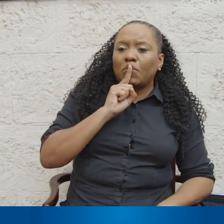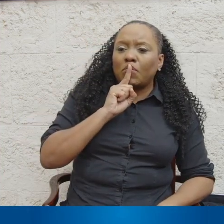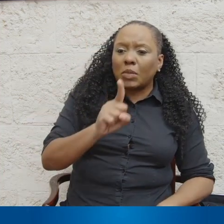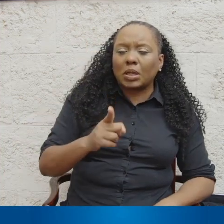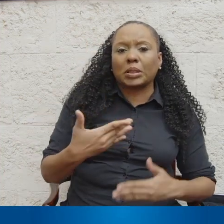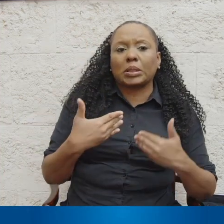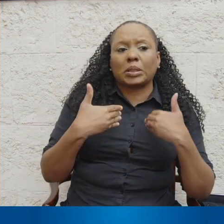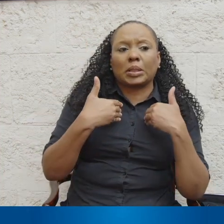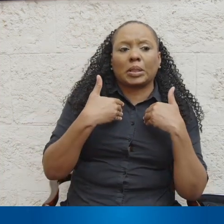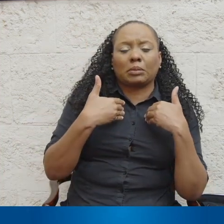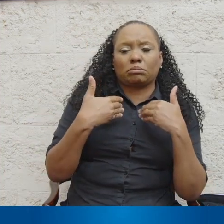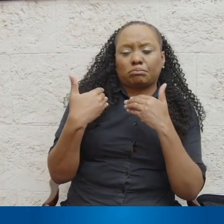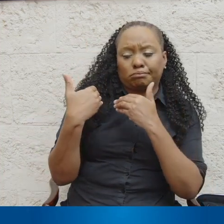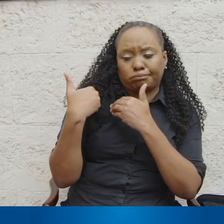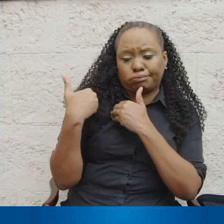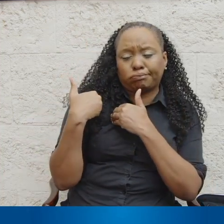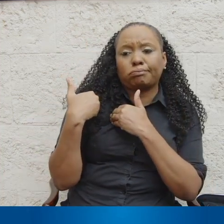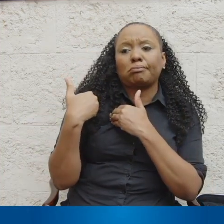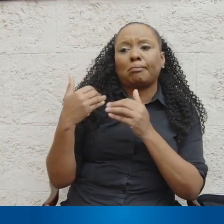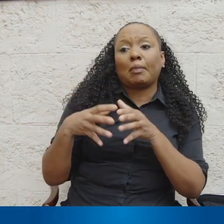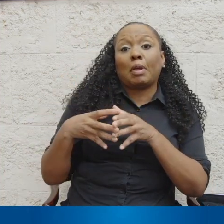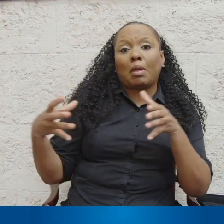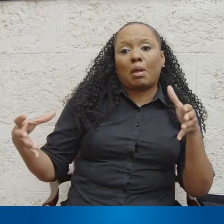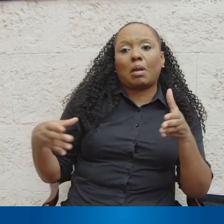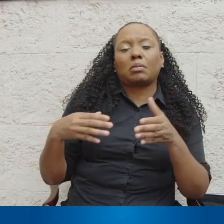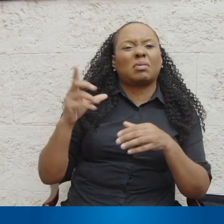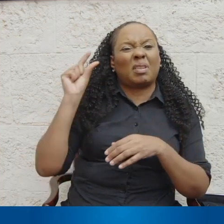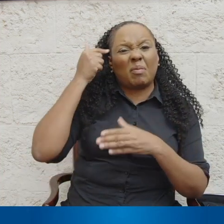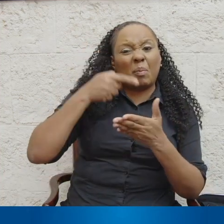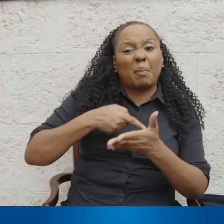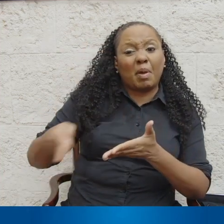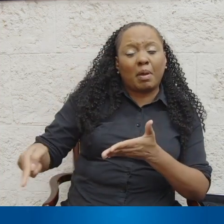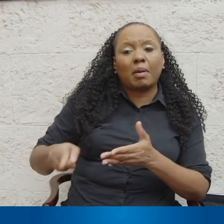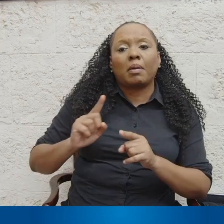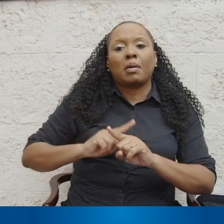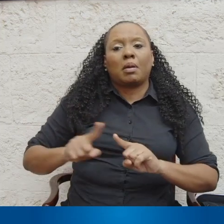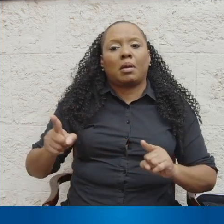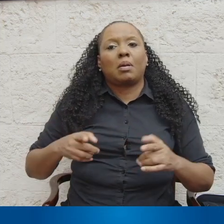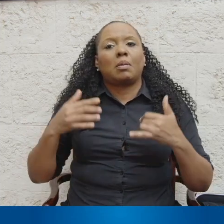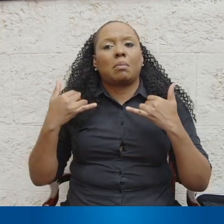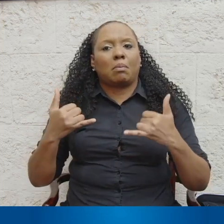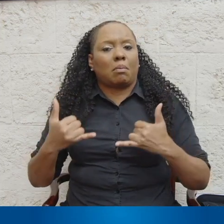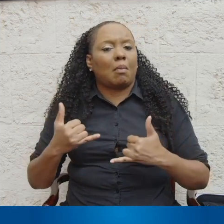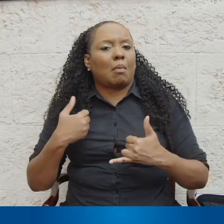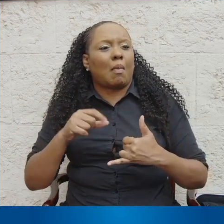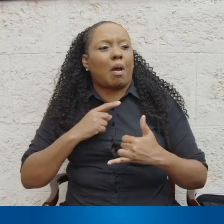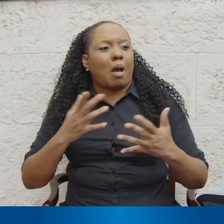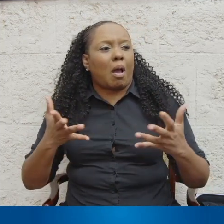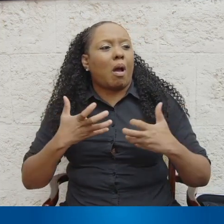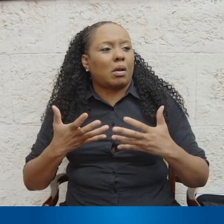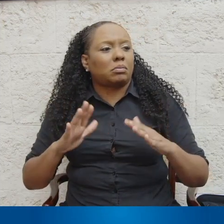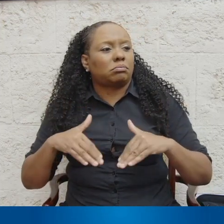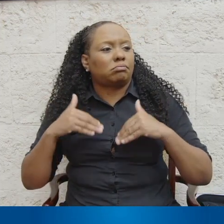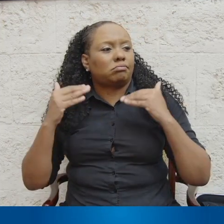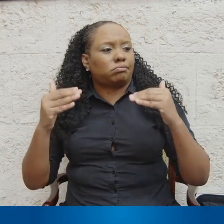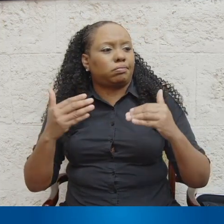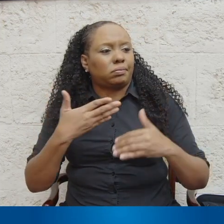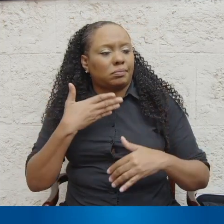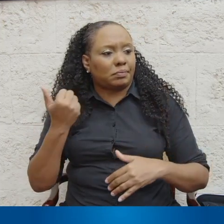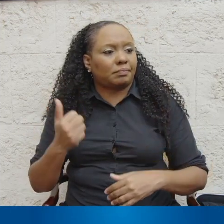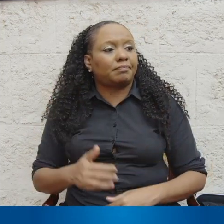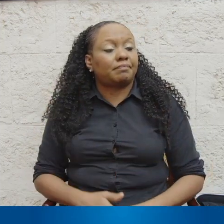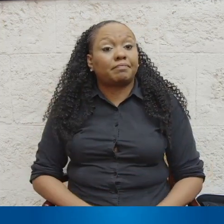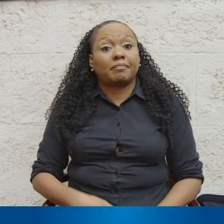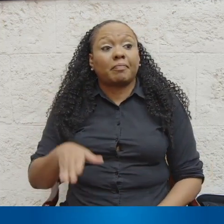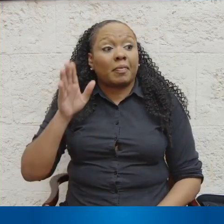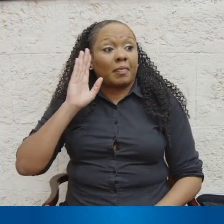portion of the cost of the event. But this will help us then to get some more of those houses completed. Mm-hmm. Hey, good